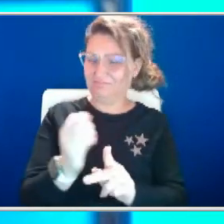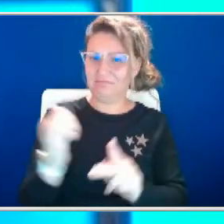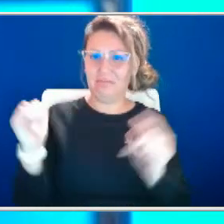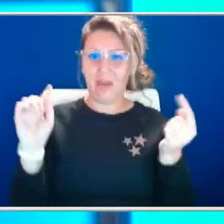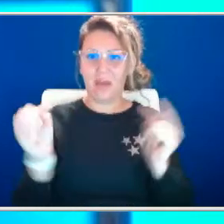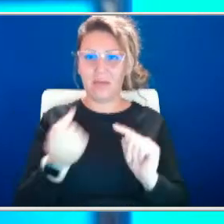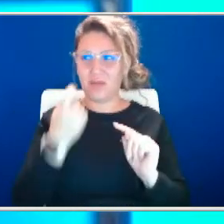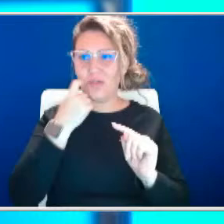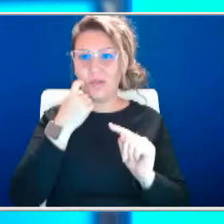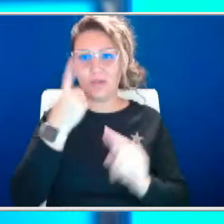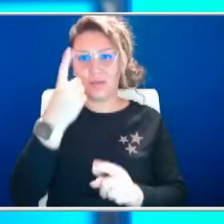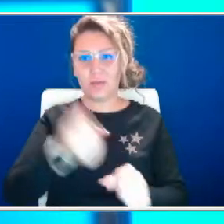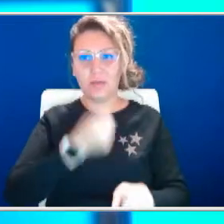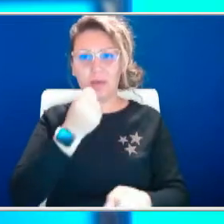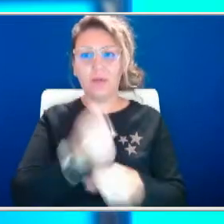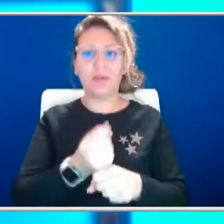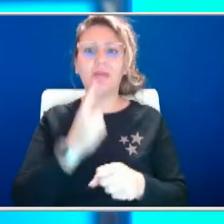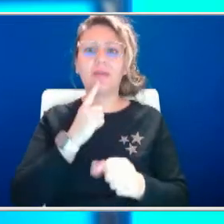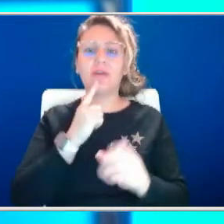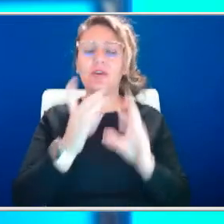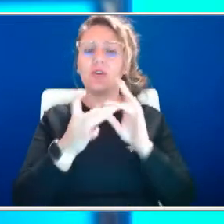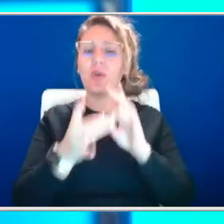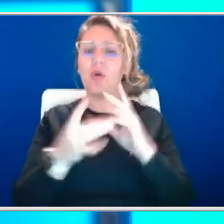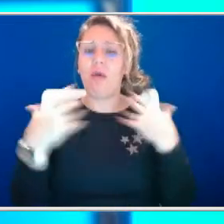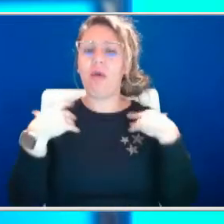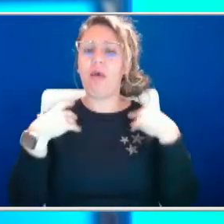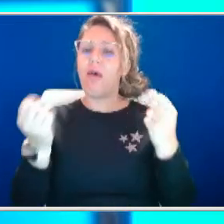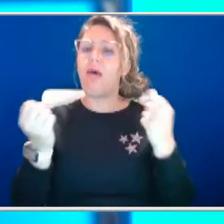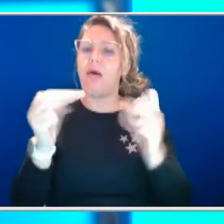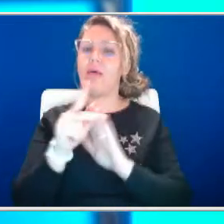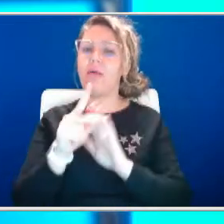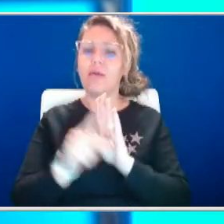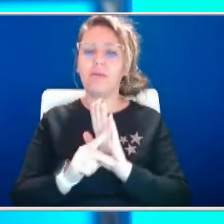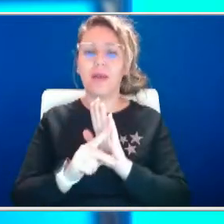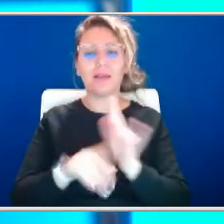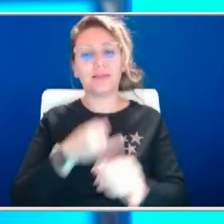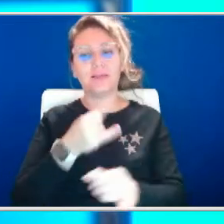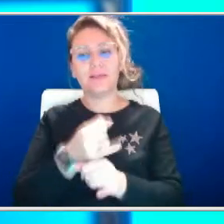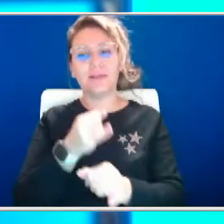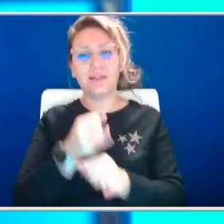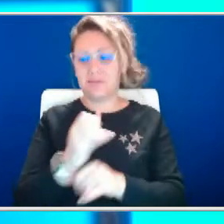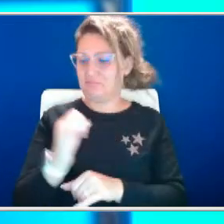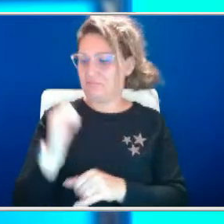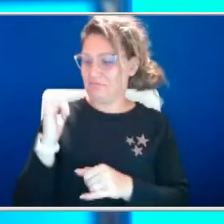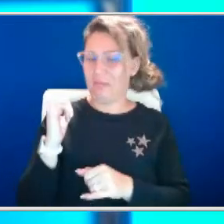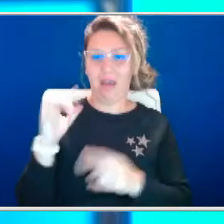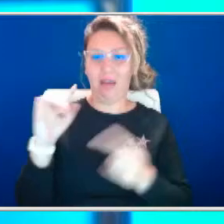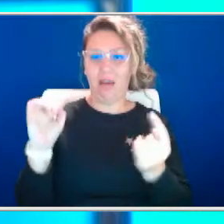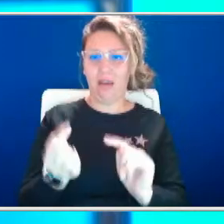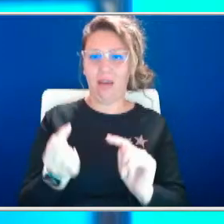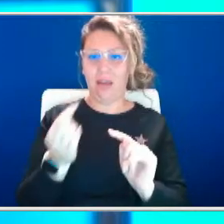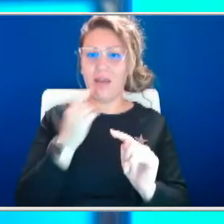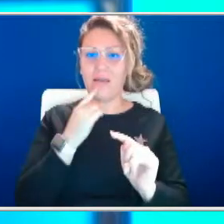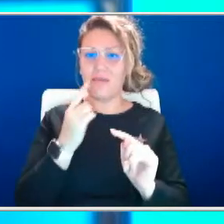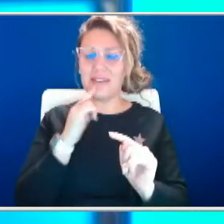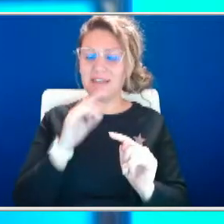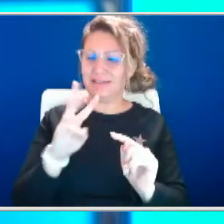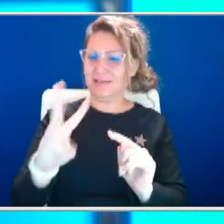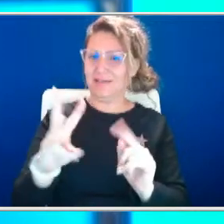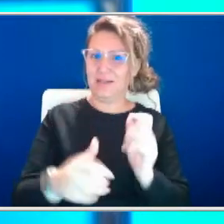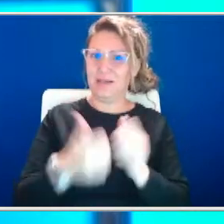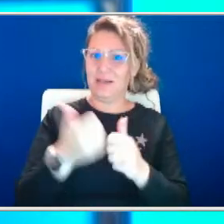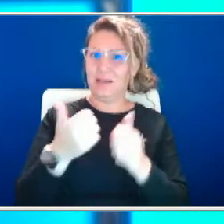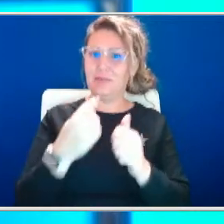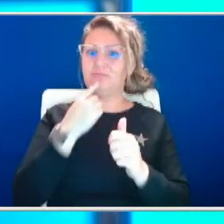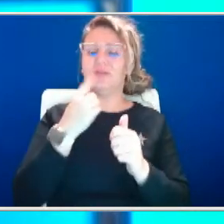That's according to the Health Policy Institute. In fact, back pain is the sixth most costly condition in the United States, including